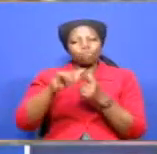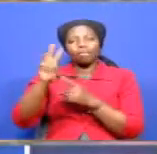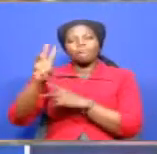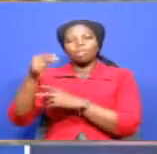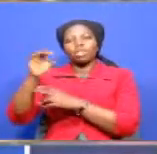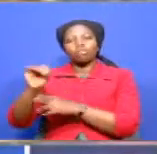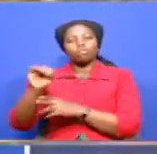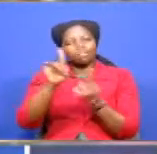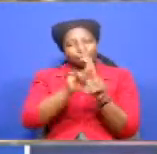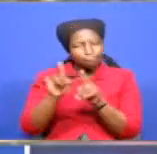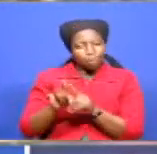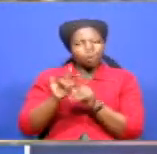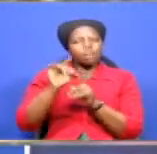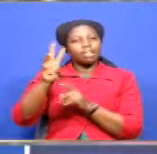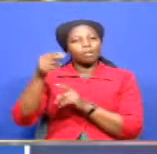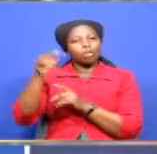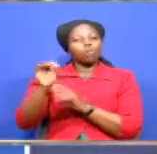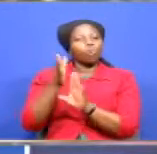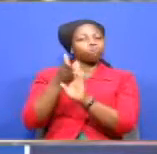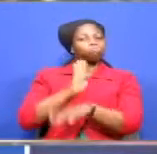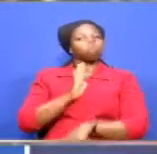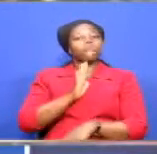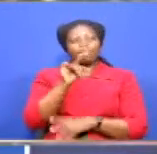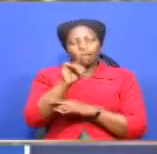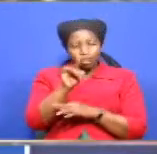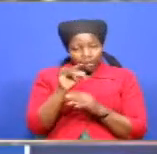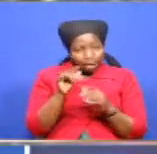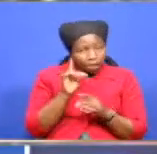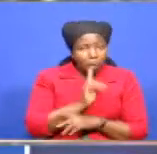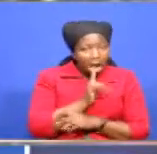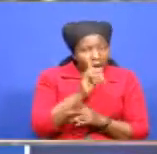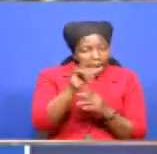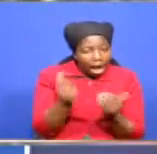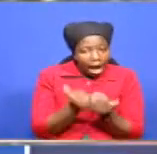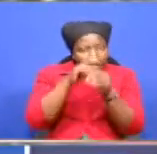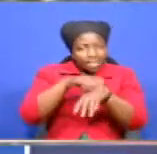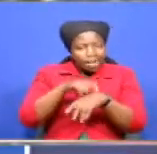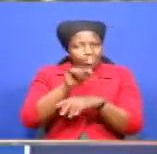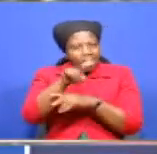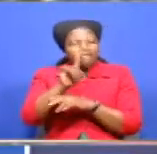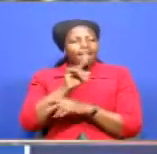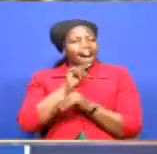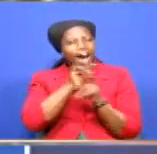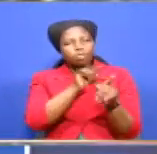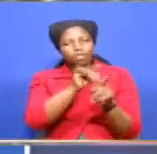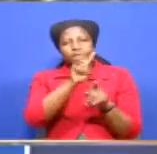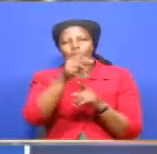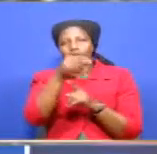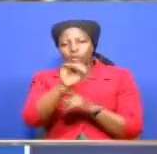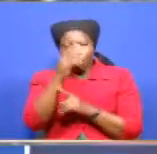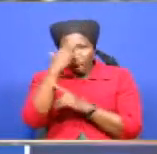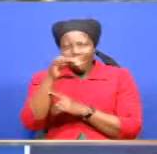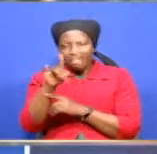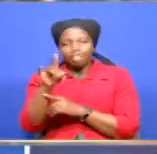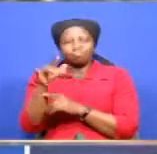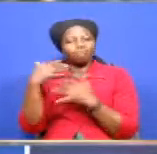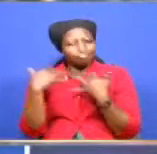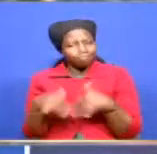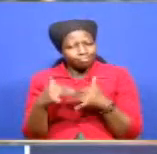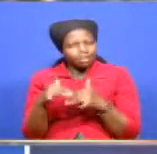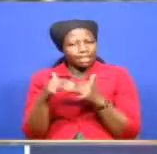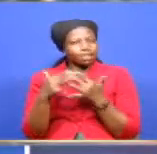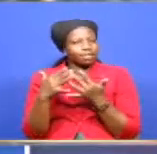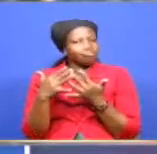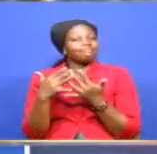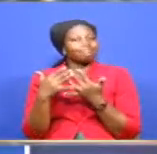the organization. His threat came just hours after he accused WHO of playing to the whims of China in a letter to the